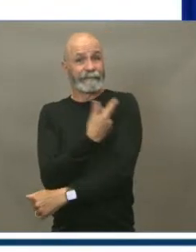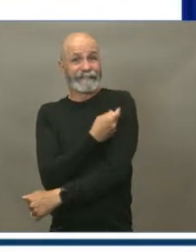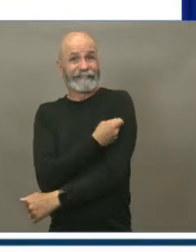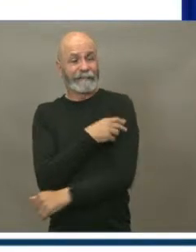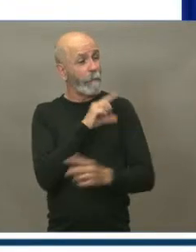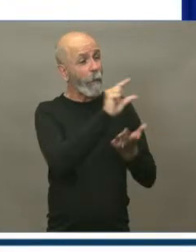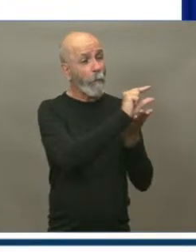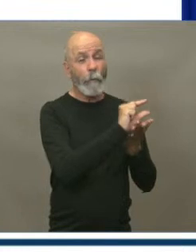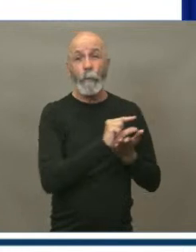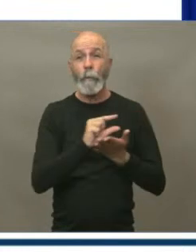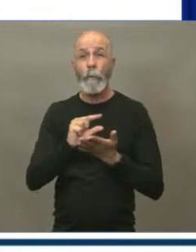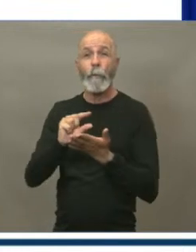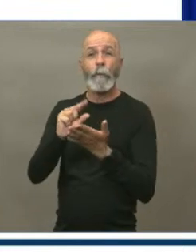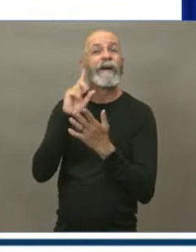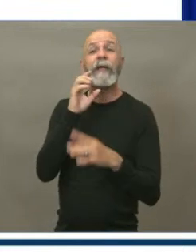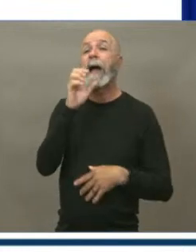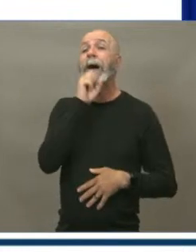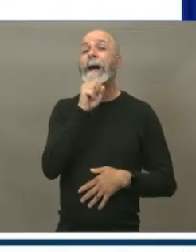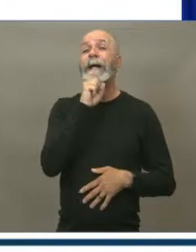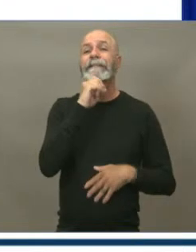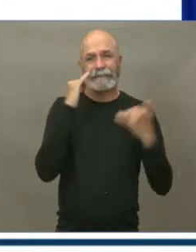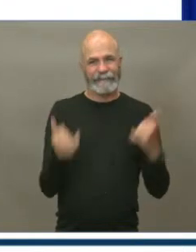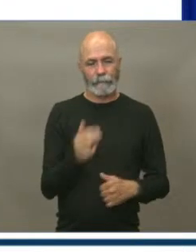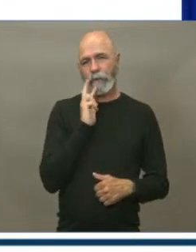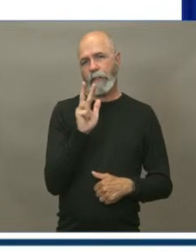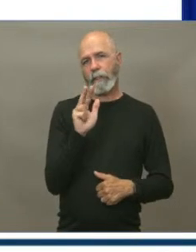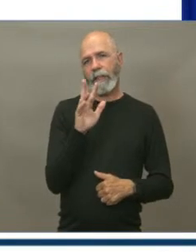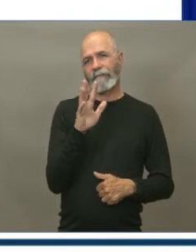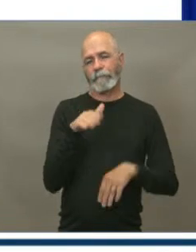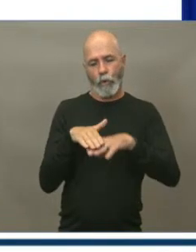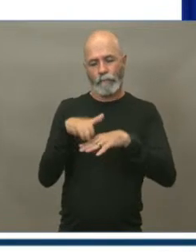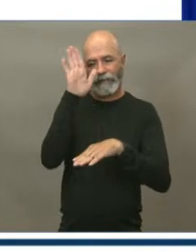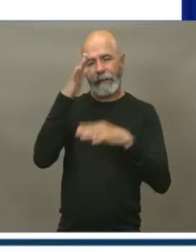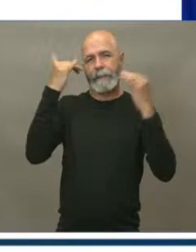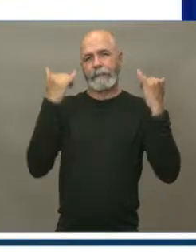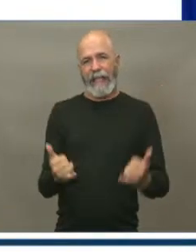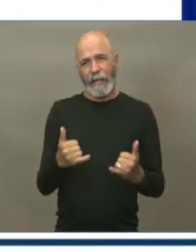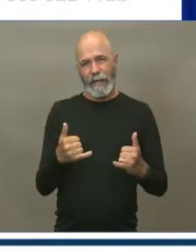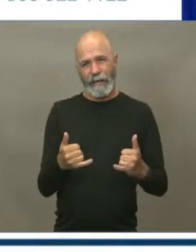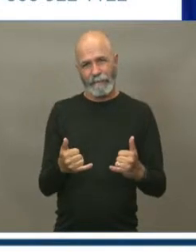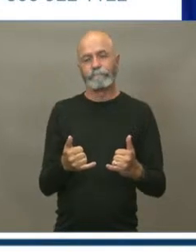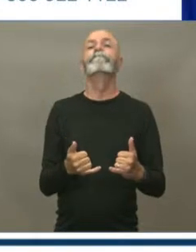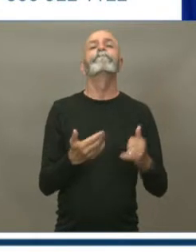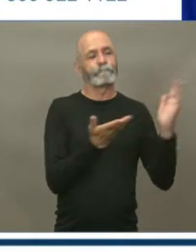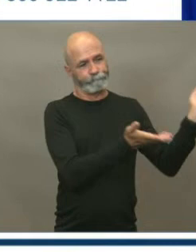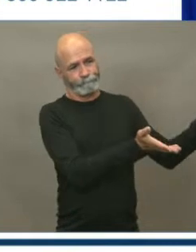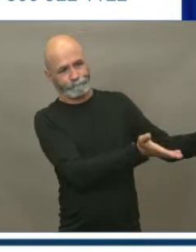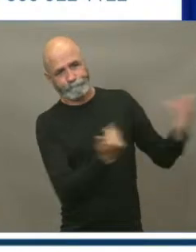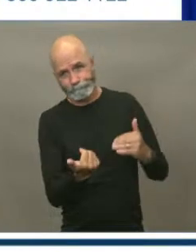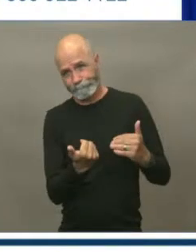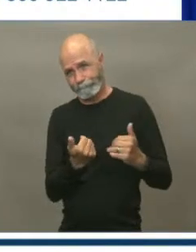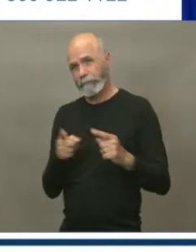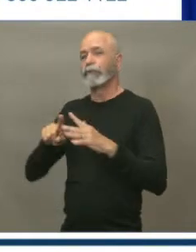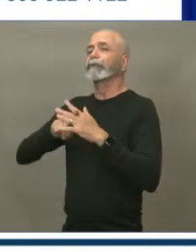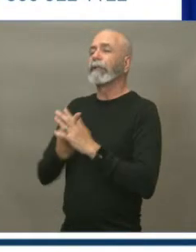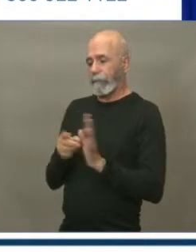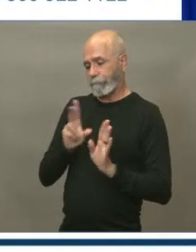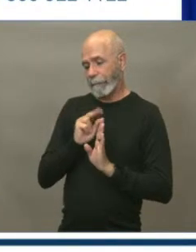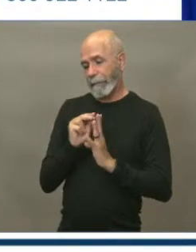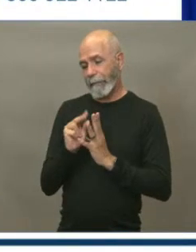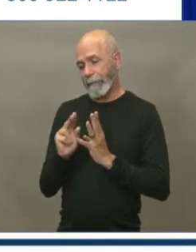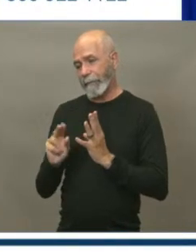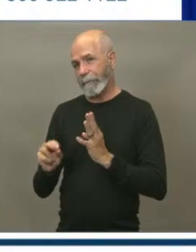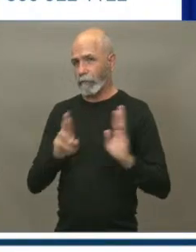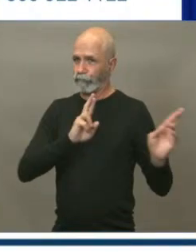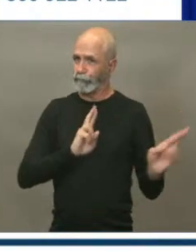35 and up. We've done that less than a week from the last age change, and we're continuing to ramp up week over week. Now I'll turn it over to Dr.